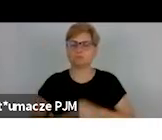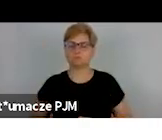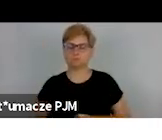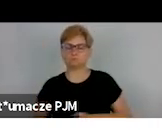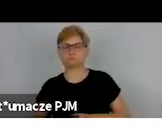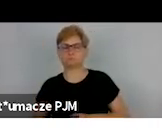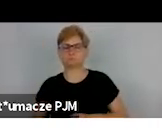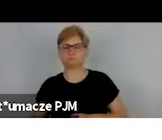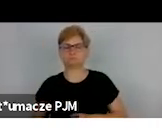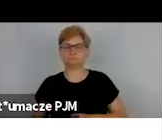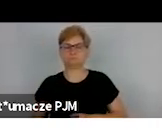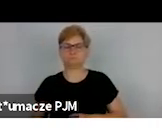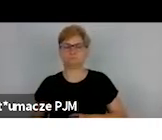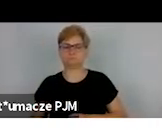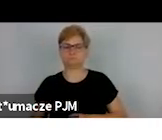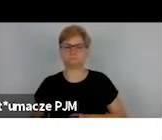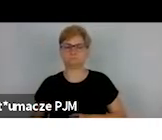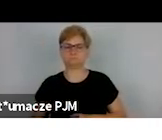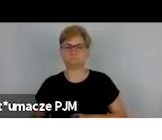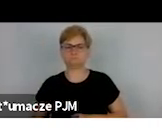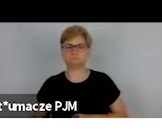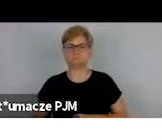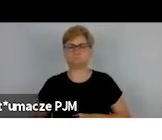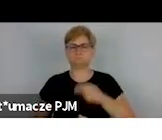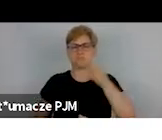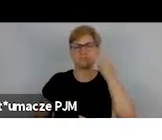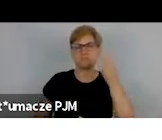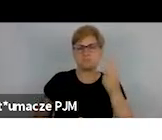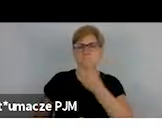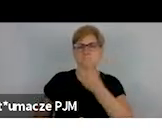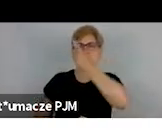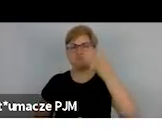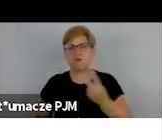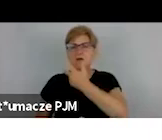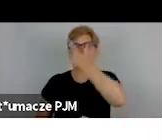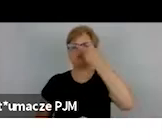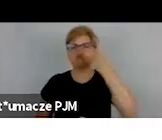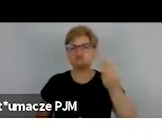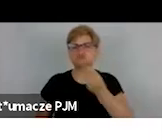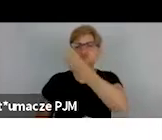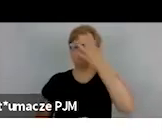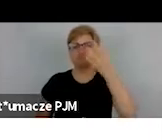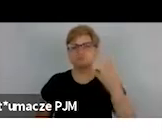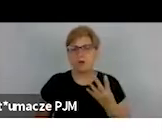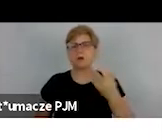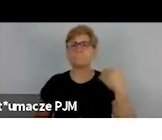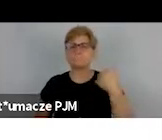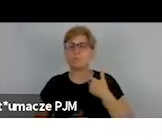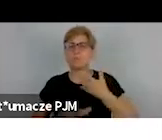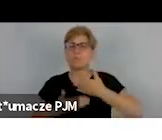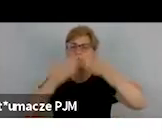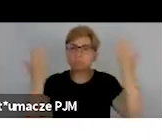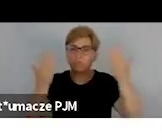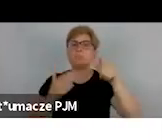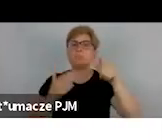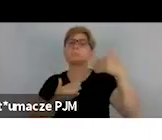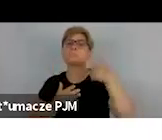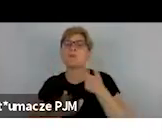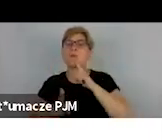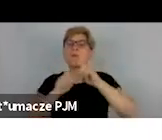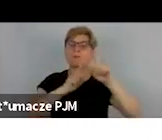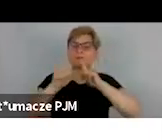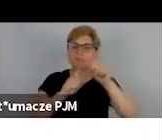workshop focused on, gender equality, on HIV, on gender-based violence, and then on